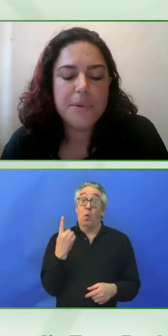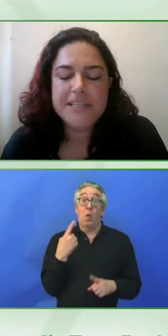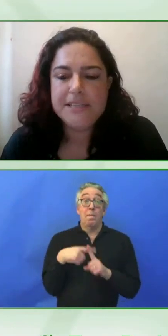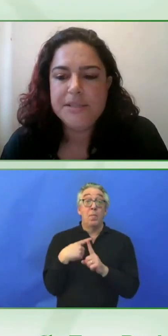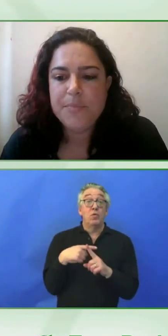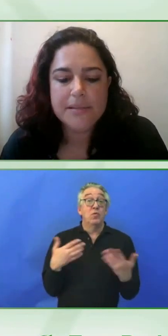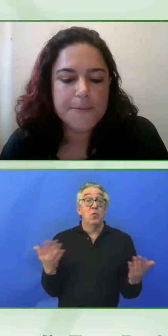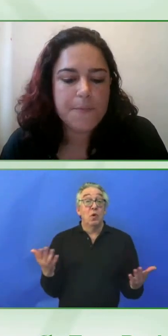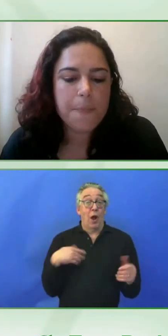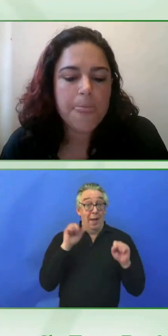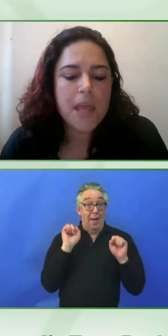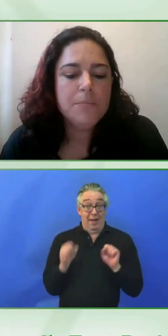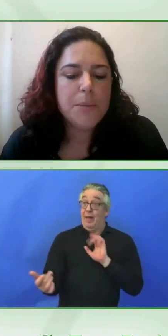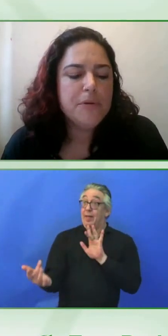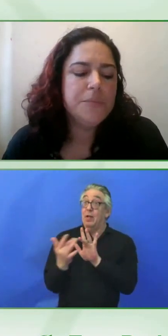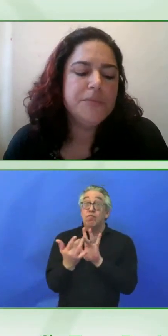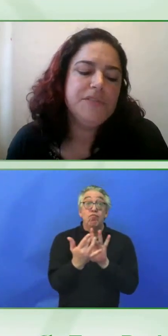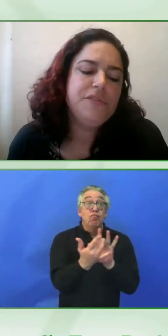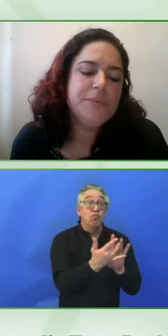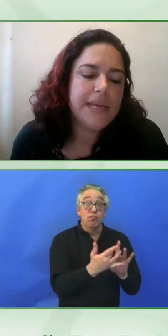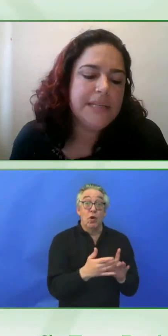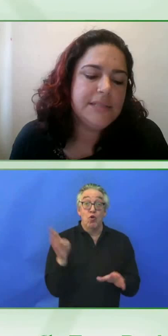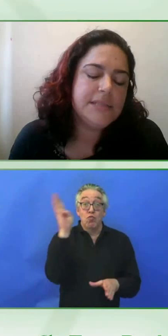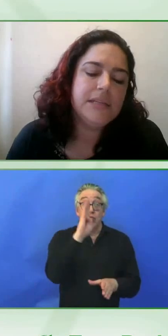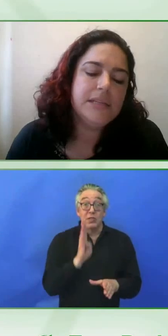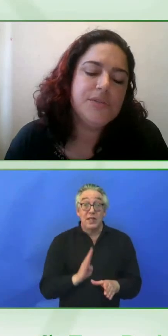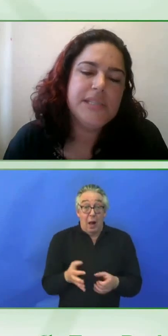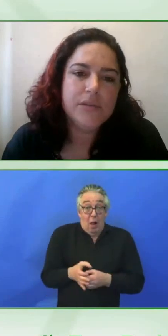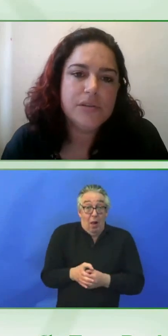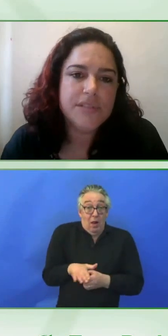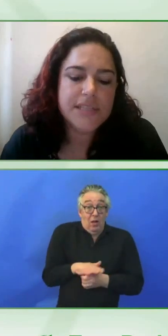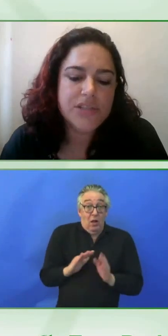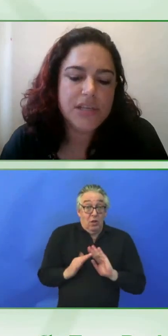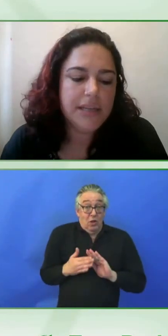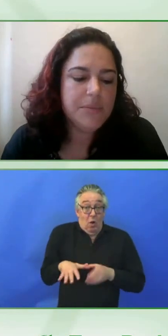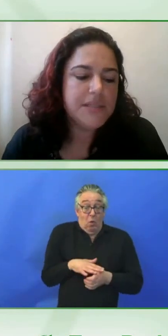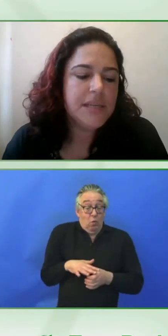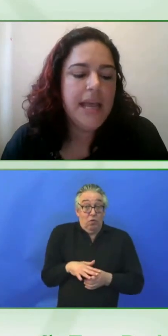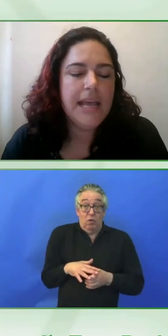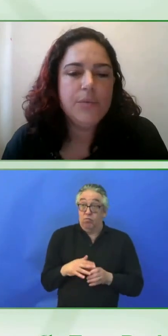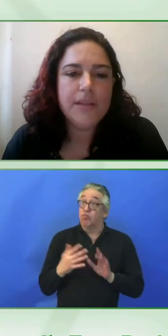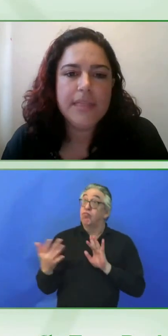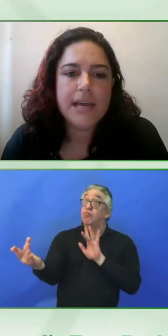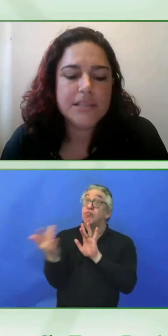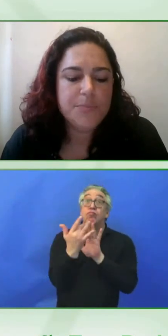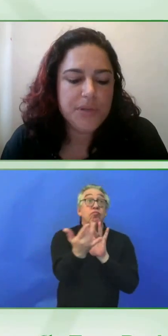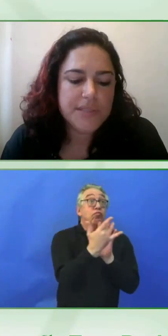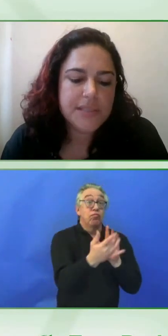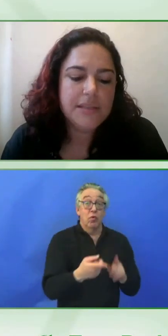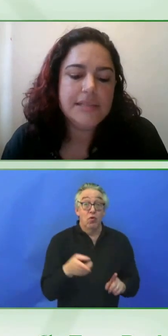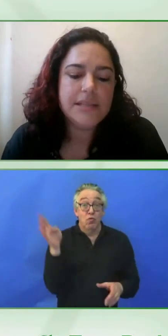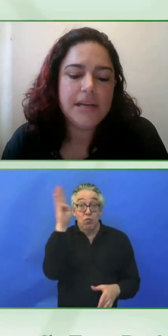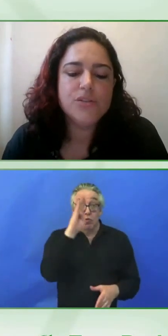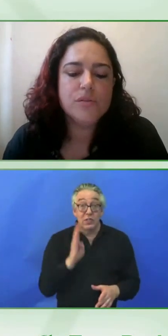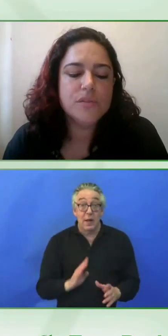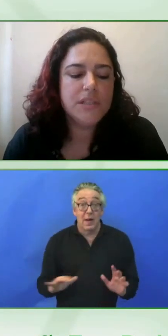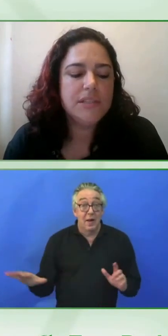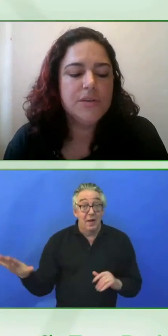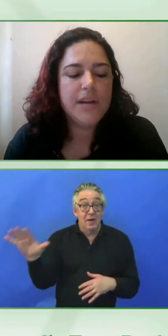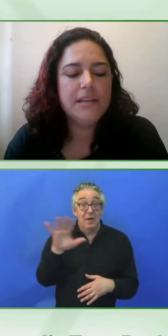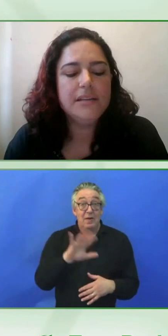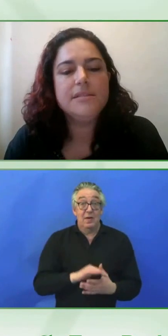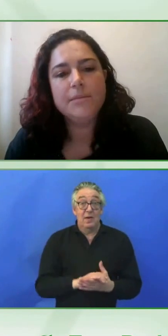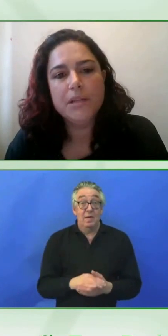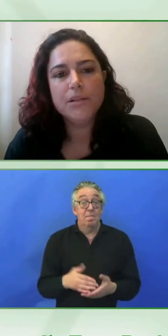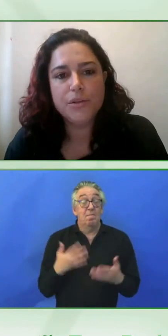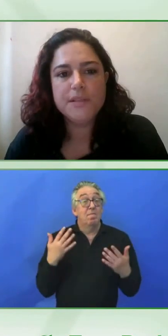of participants. People from different places started to attend Conversation Libras, and with the experience, they started to consider